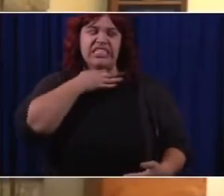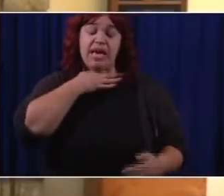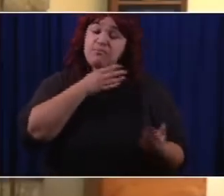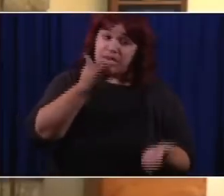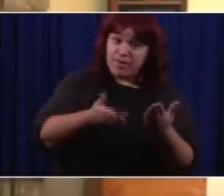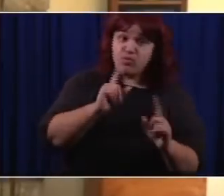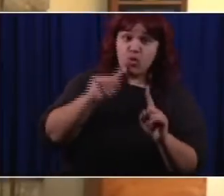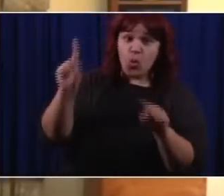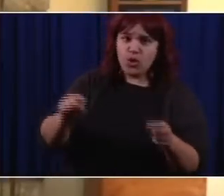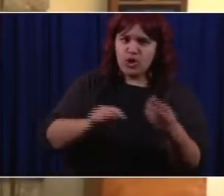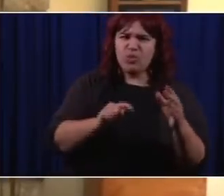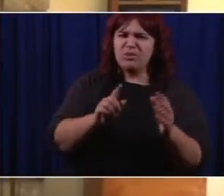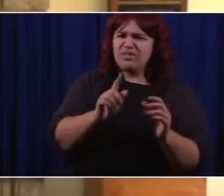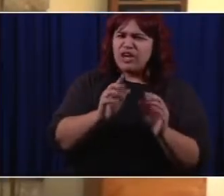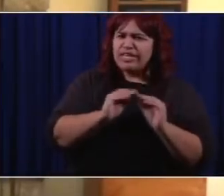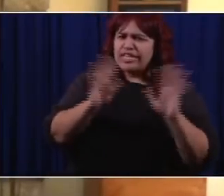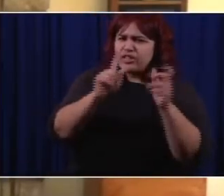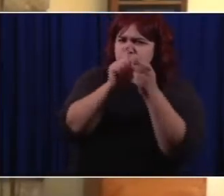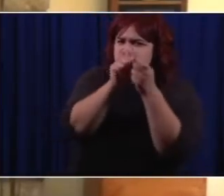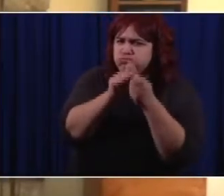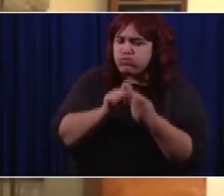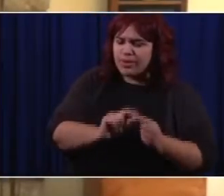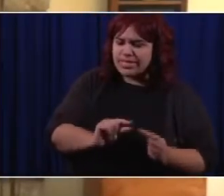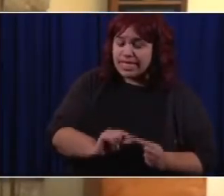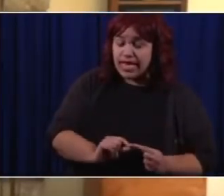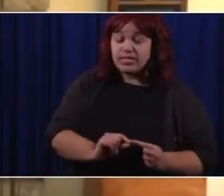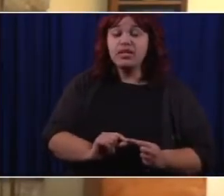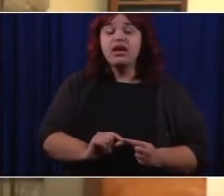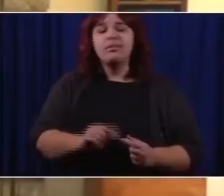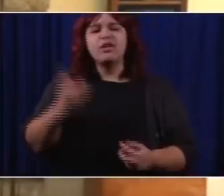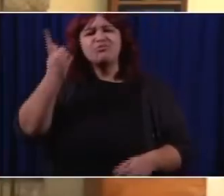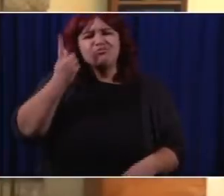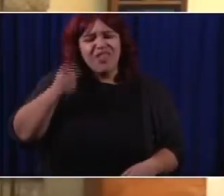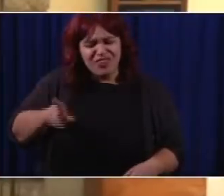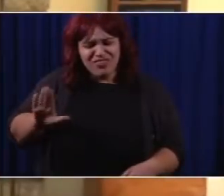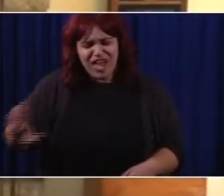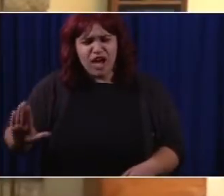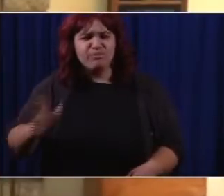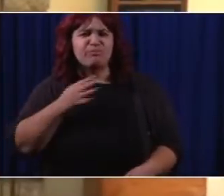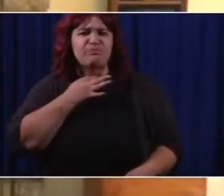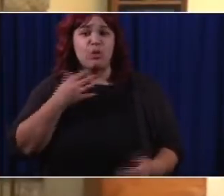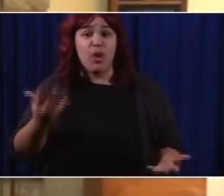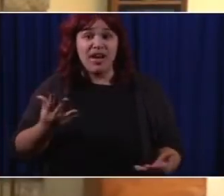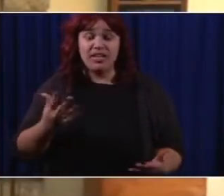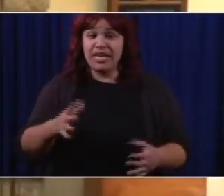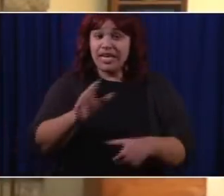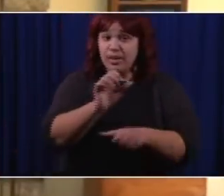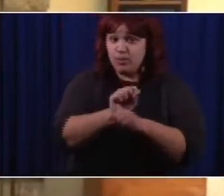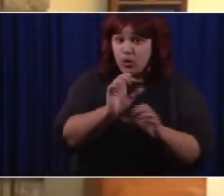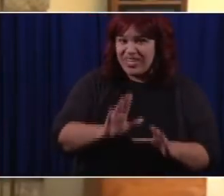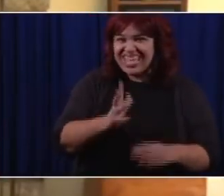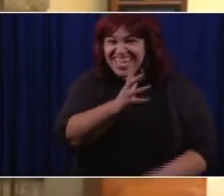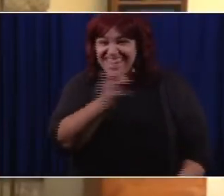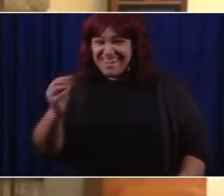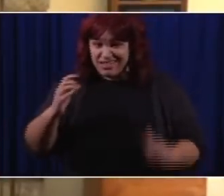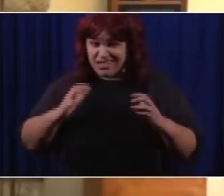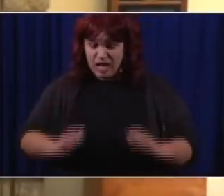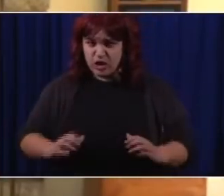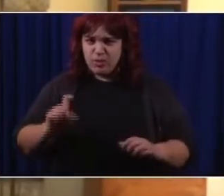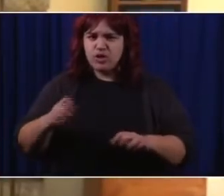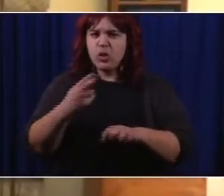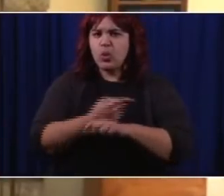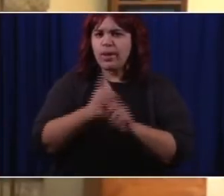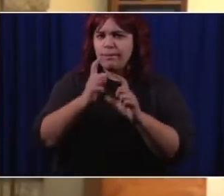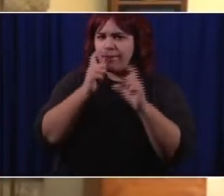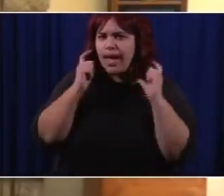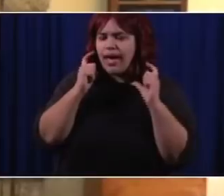say employees and customers have to be wearing masks, are there still going to be exemptions for people who are in a gym